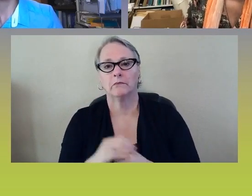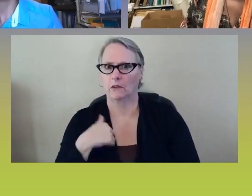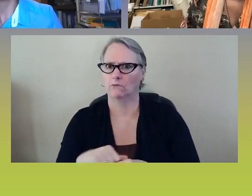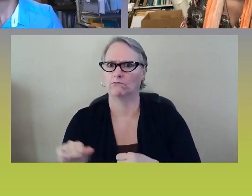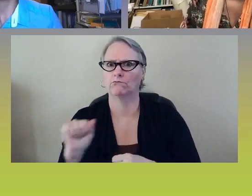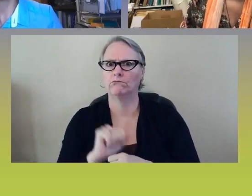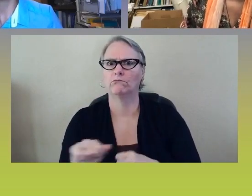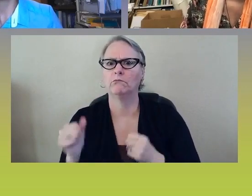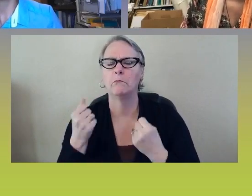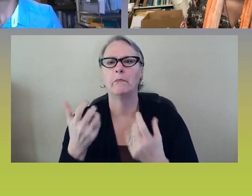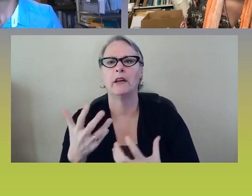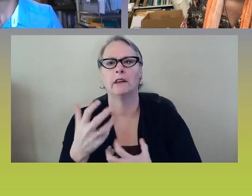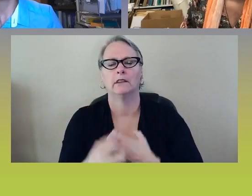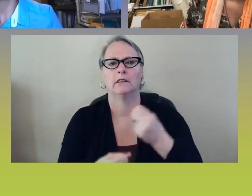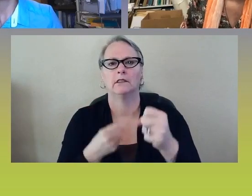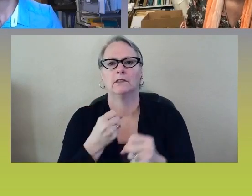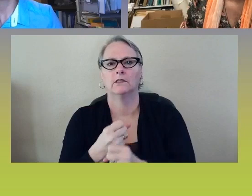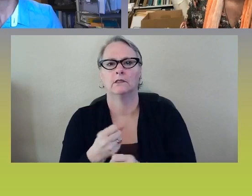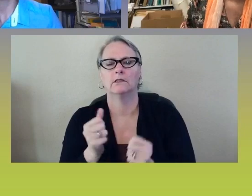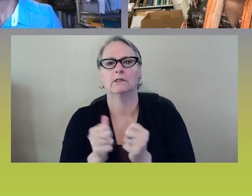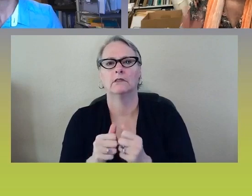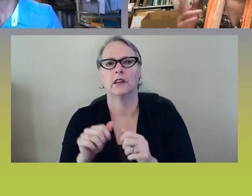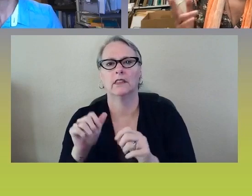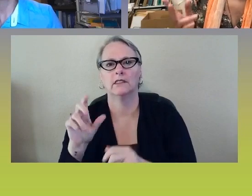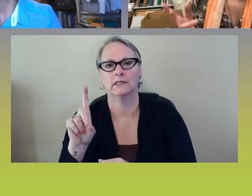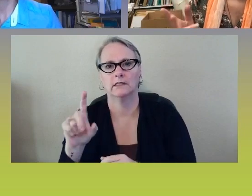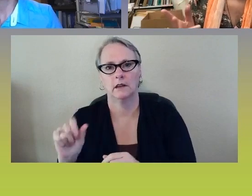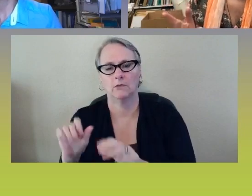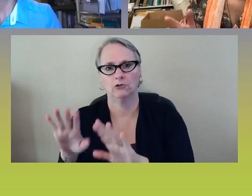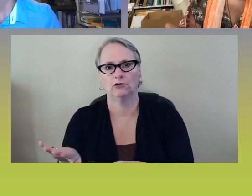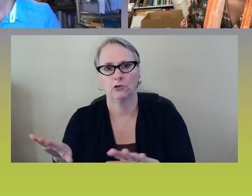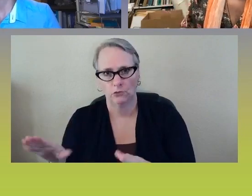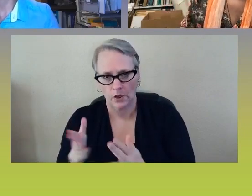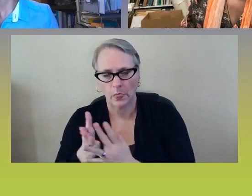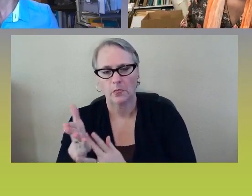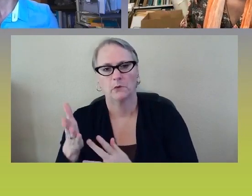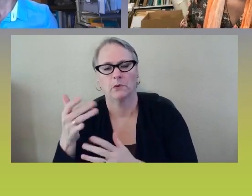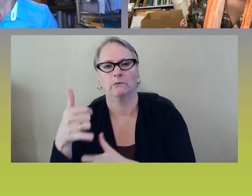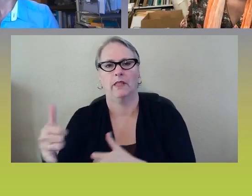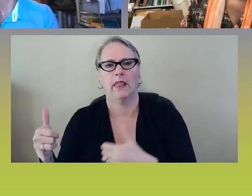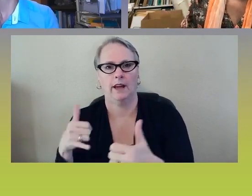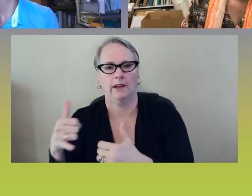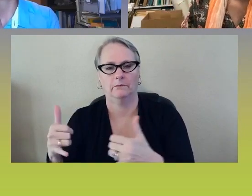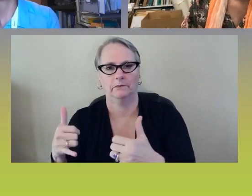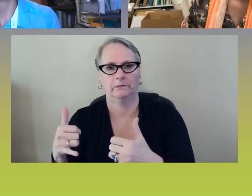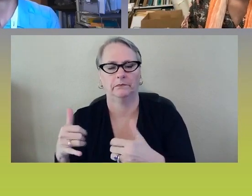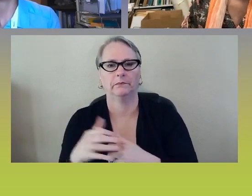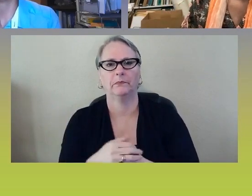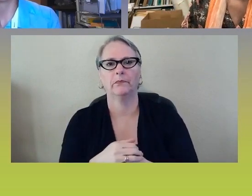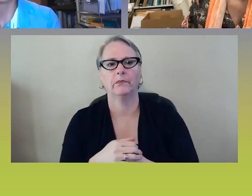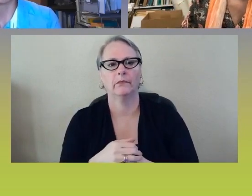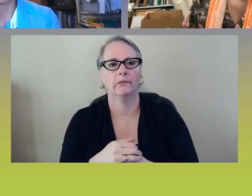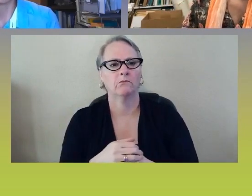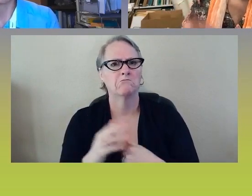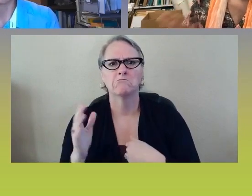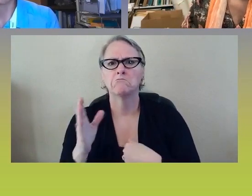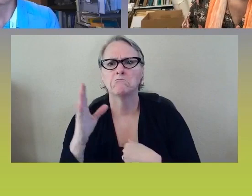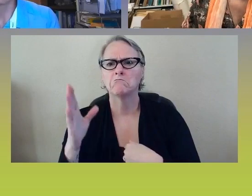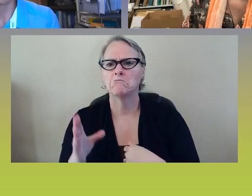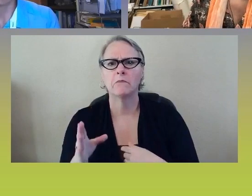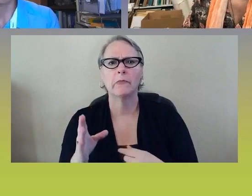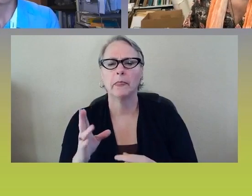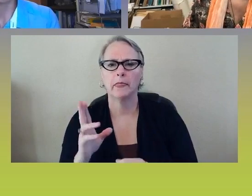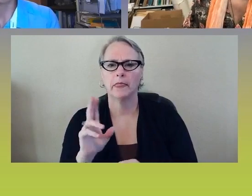years with the children with disabilities through play. So I never worked in